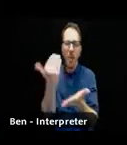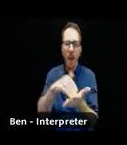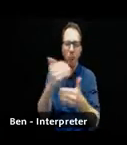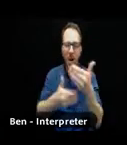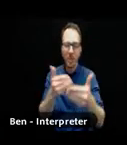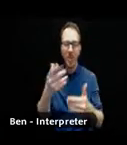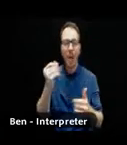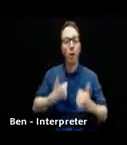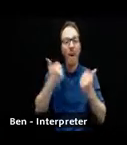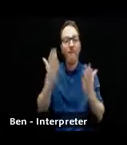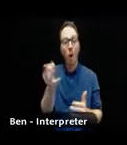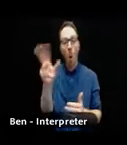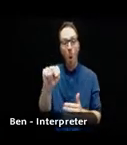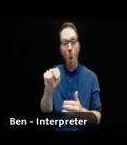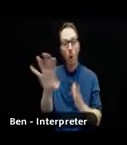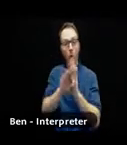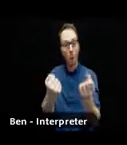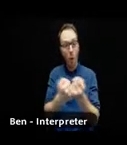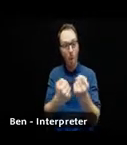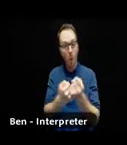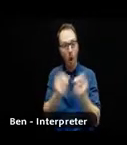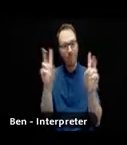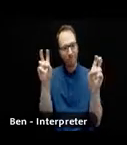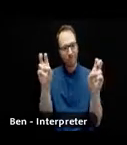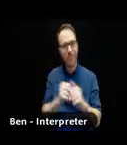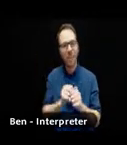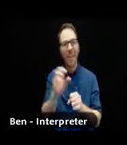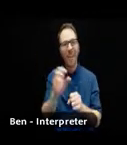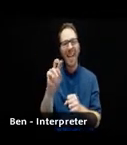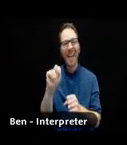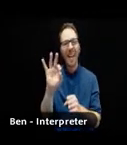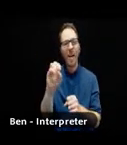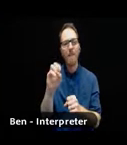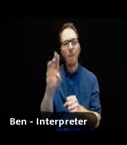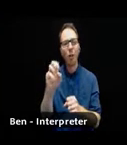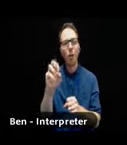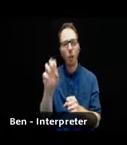own chosen supporters really are quote-unquote enforcers. And I really put this in